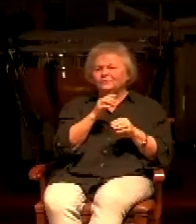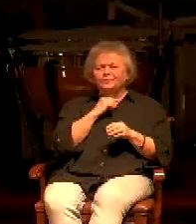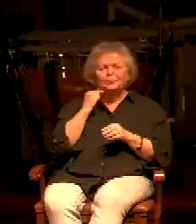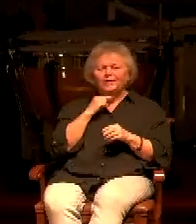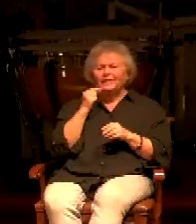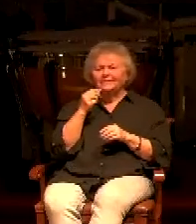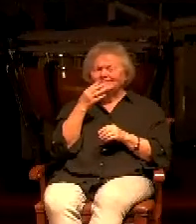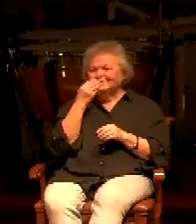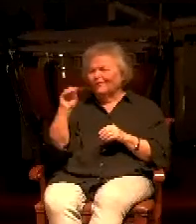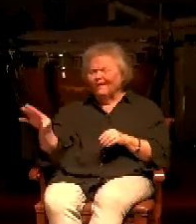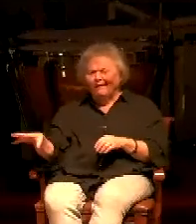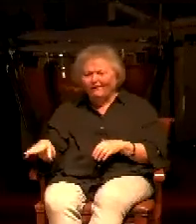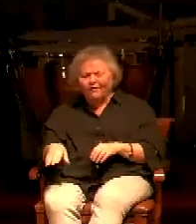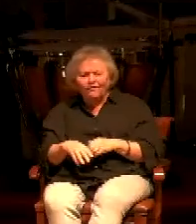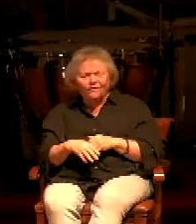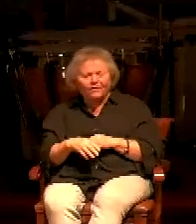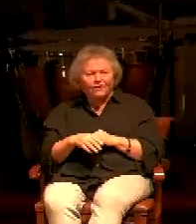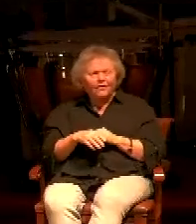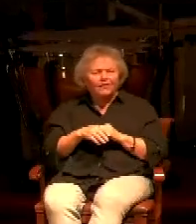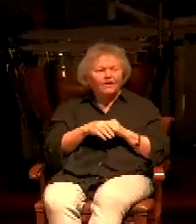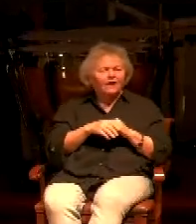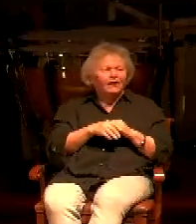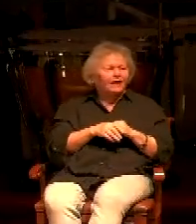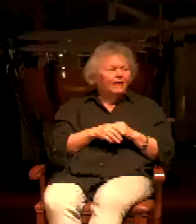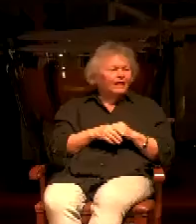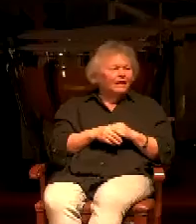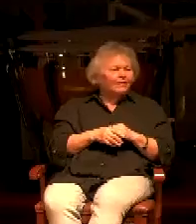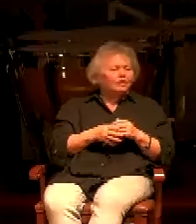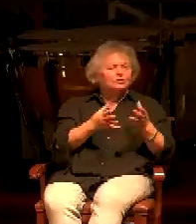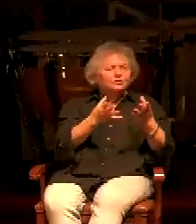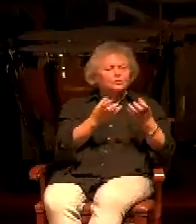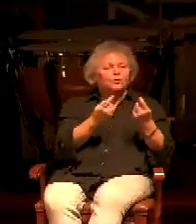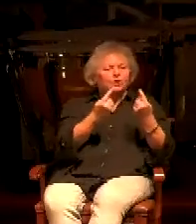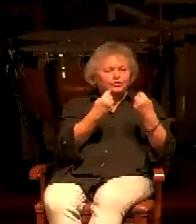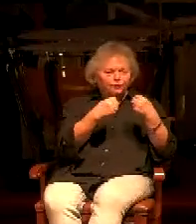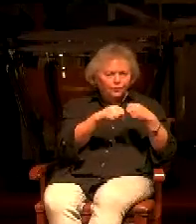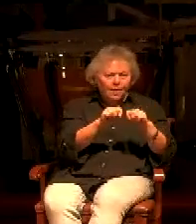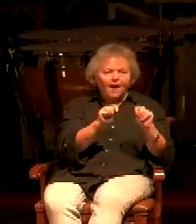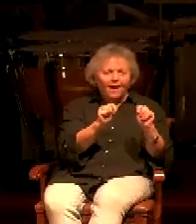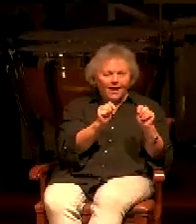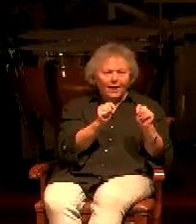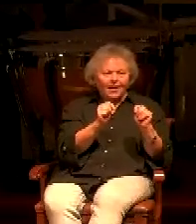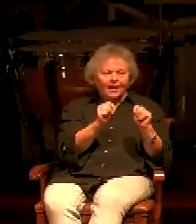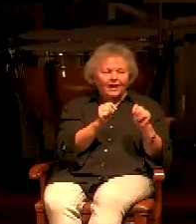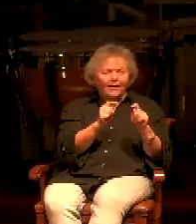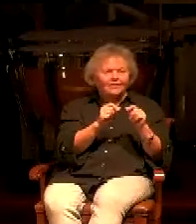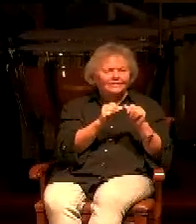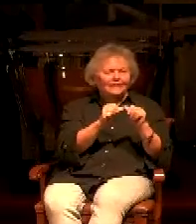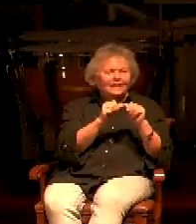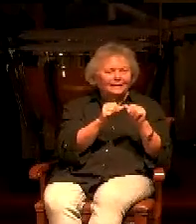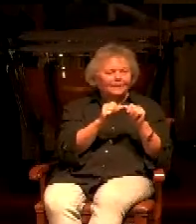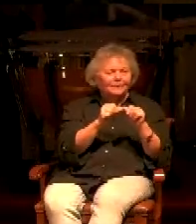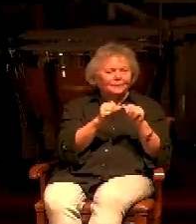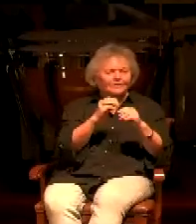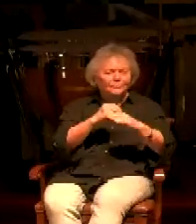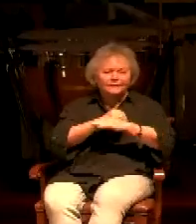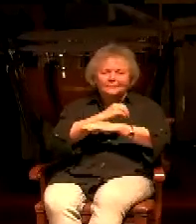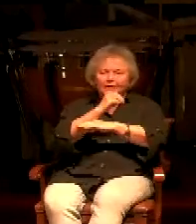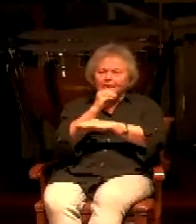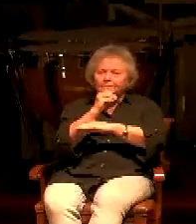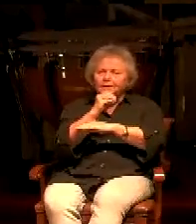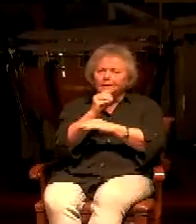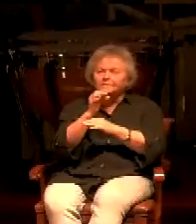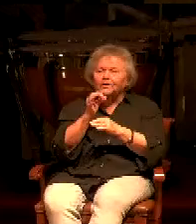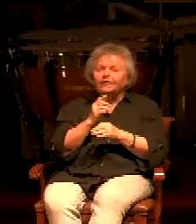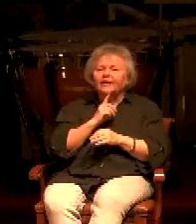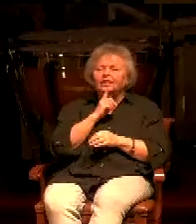the Romans, they will say he's just a political person trying to start an insurrection. They won't care about his doctrine. They don't care about what he's teaching. They just want him to